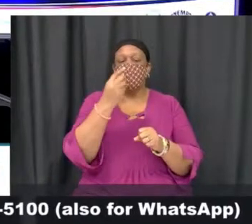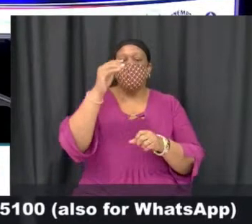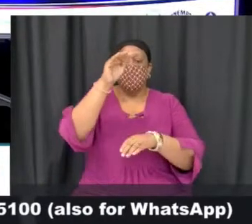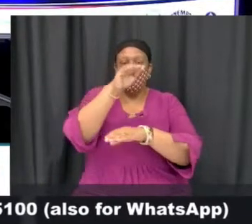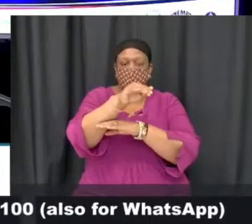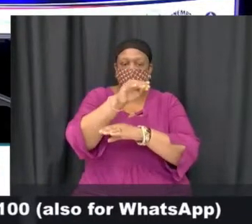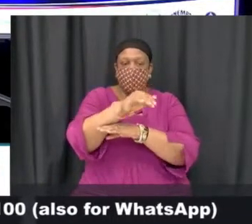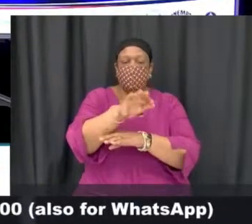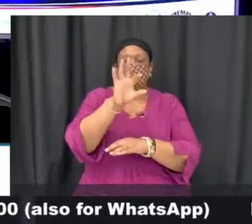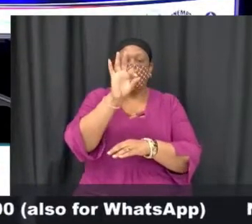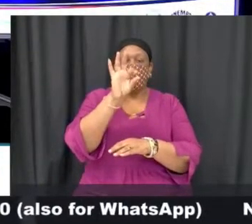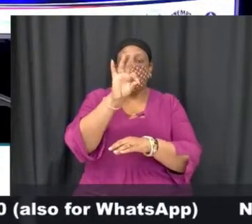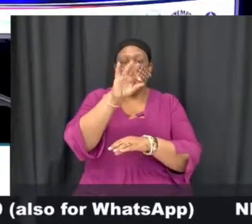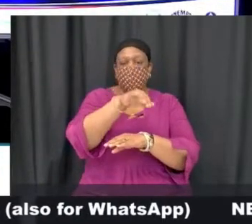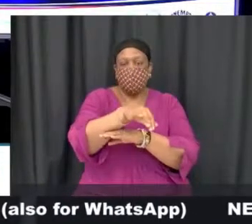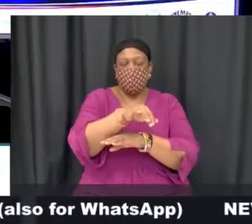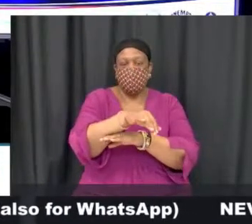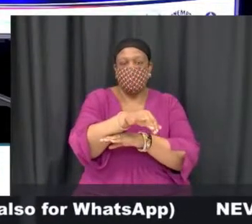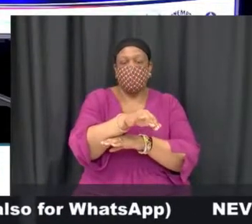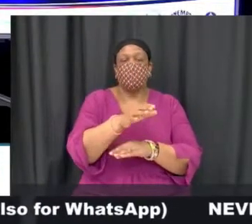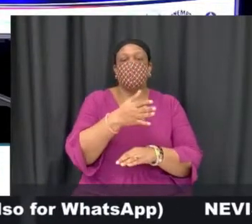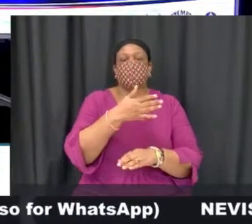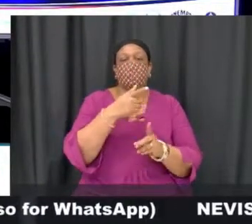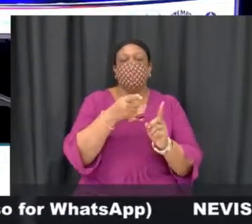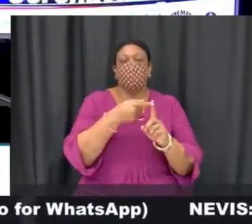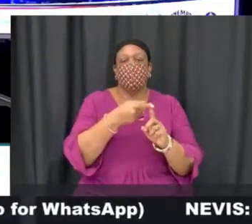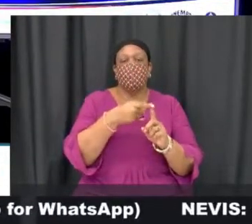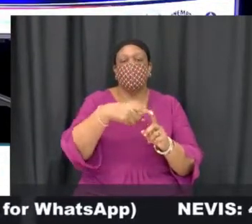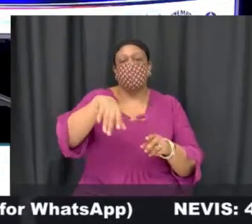regulations. The night curfew commences at